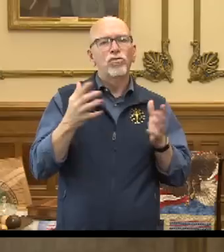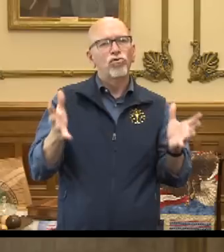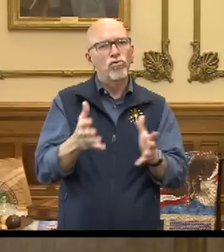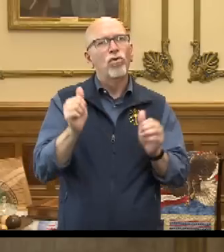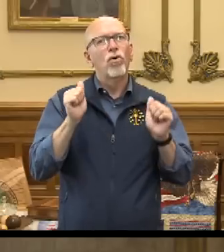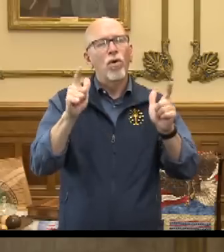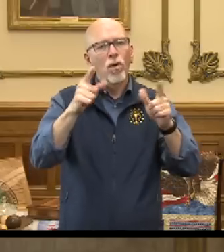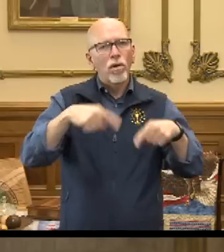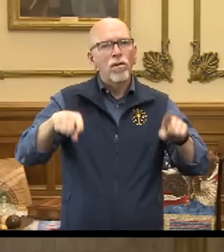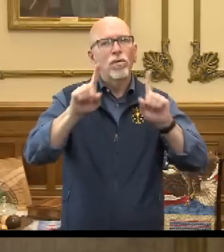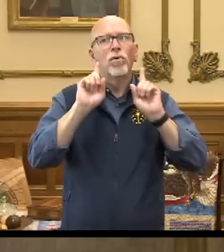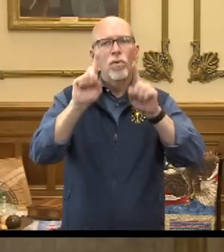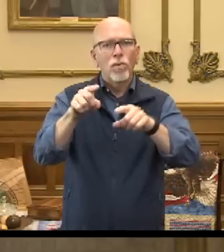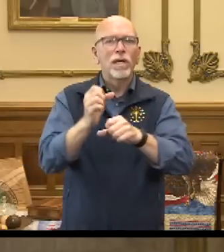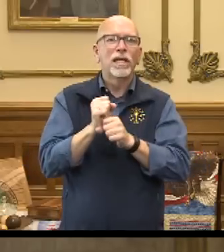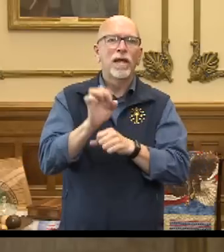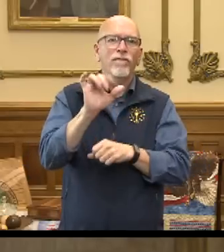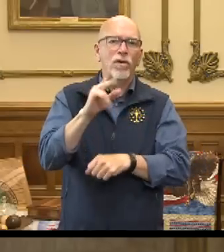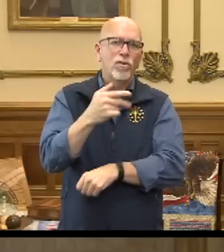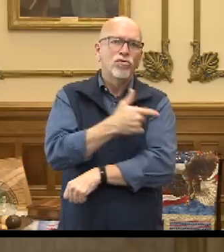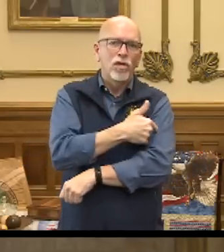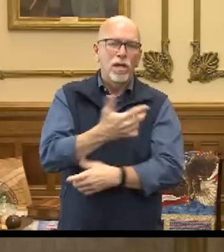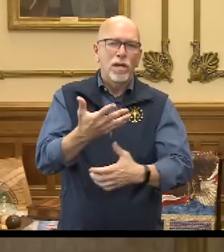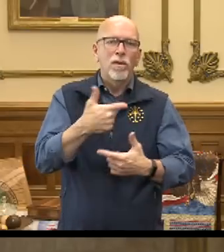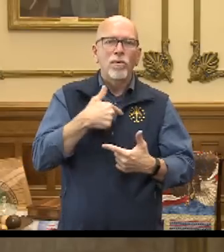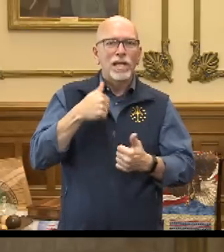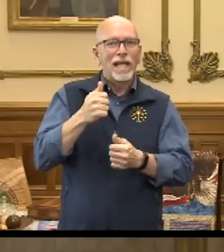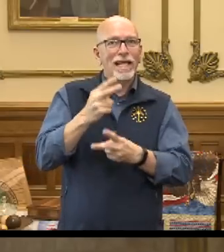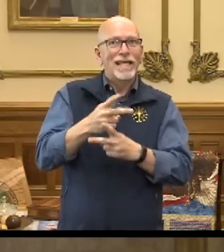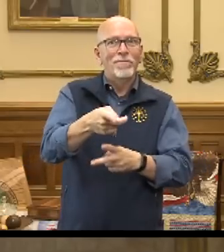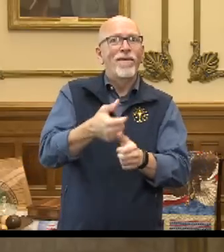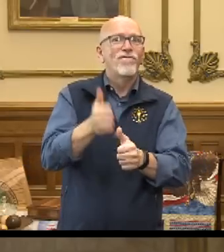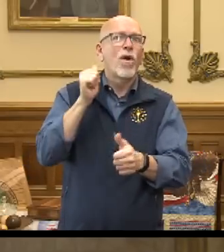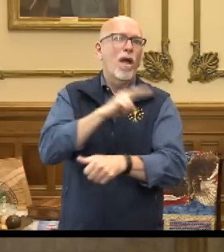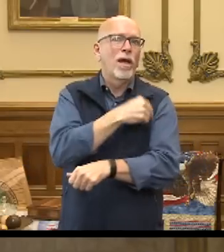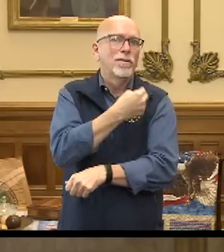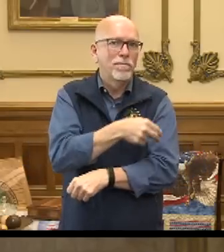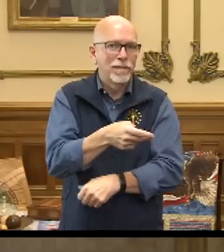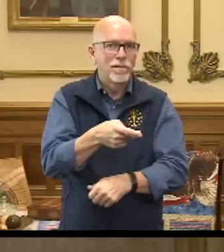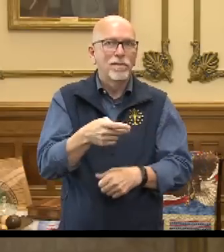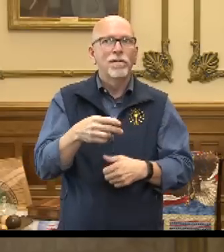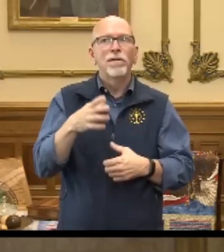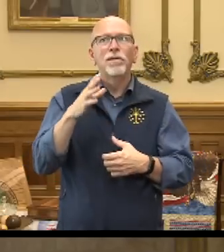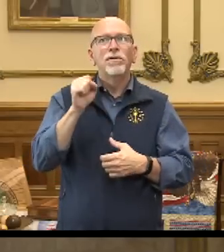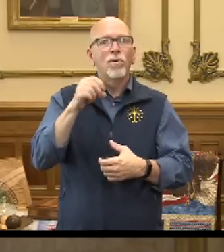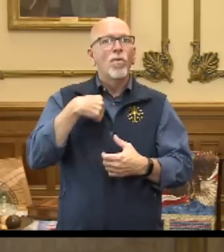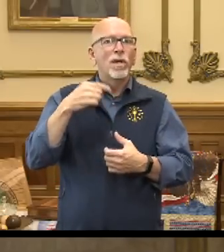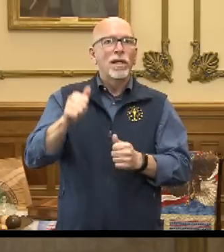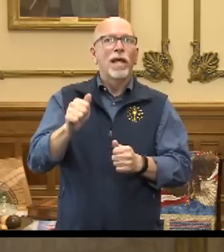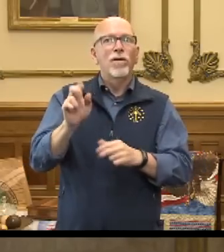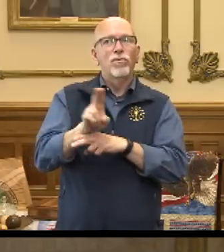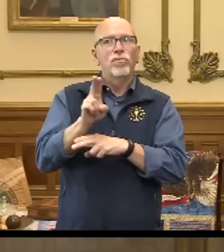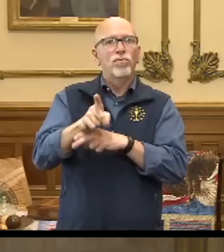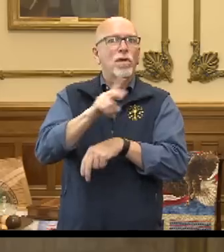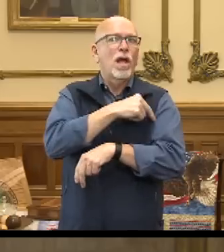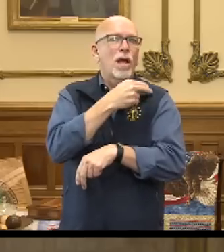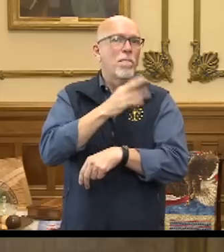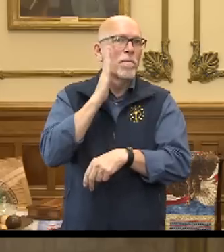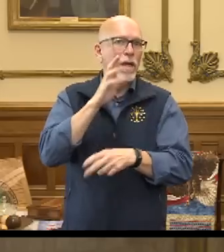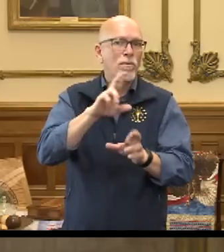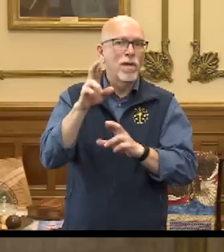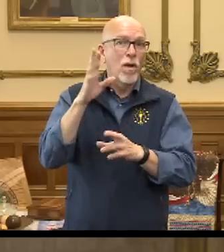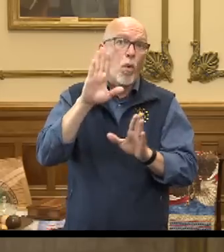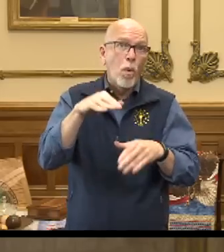go out and get your influenza shot so that we can keep you out of the hospital. And God forbid we won't need those hospital beds either